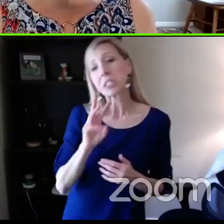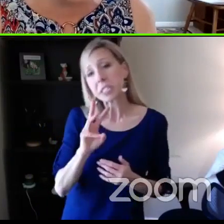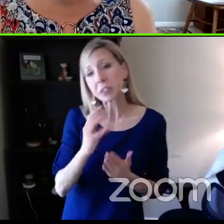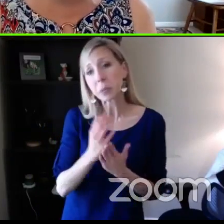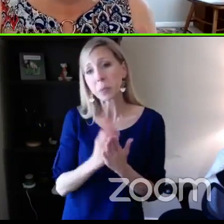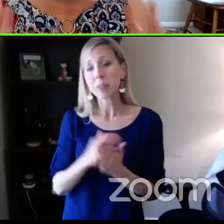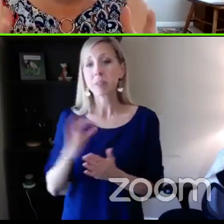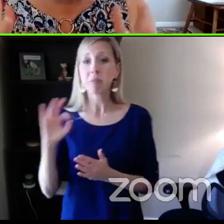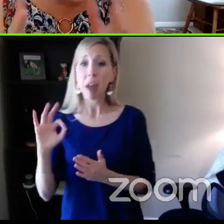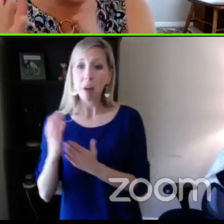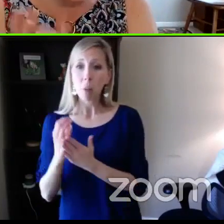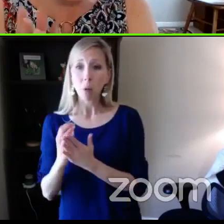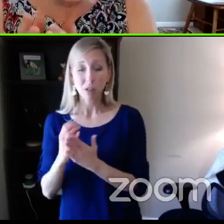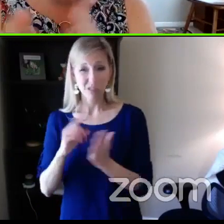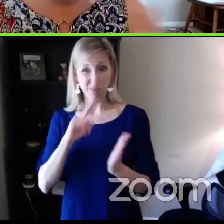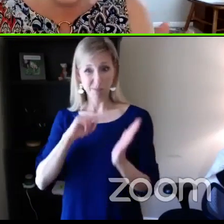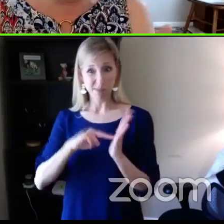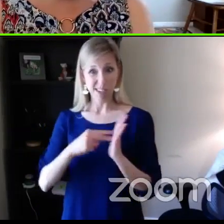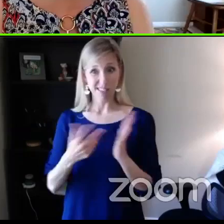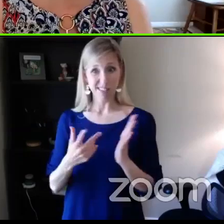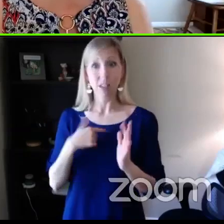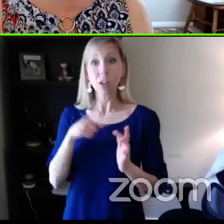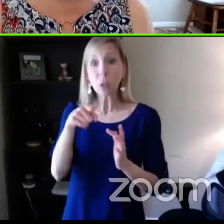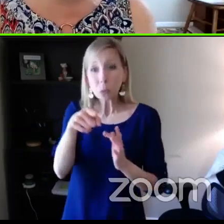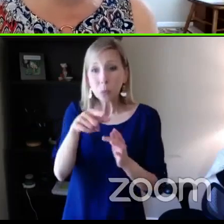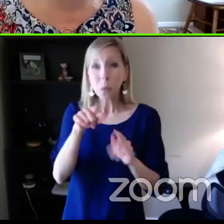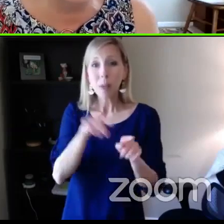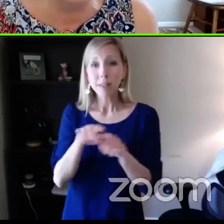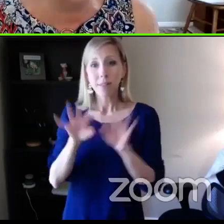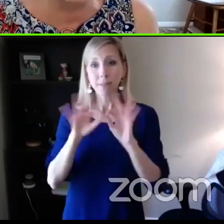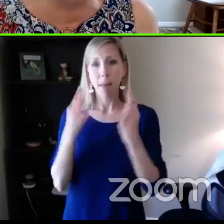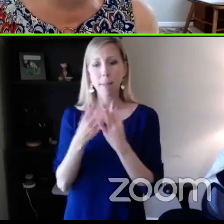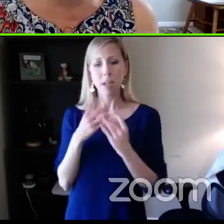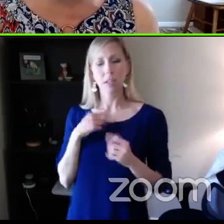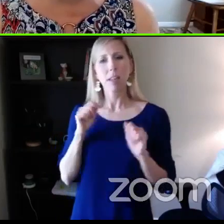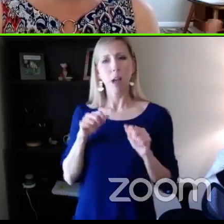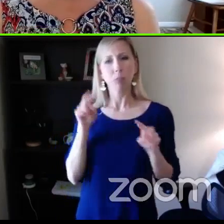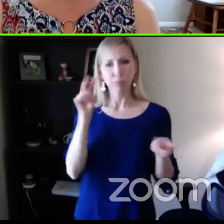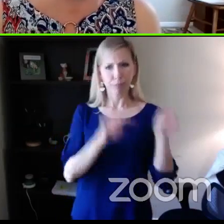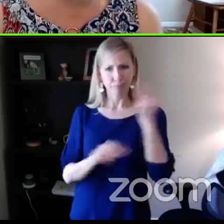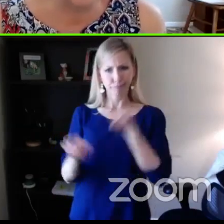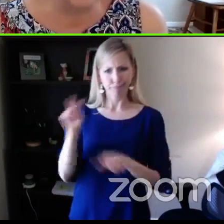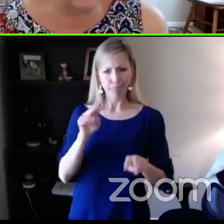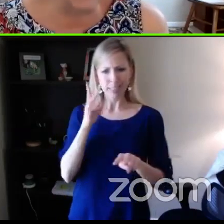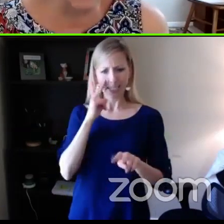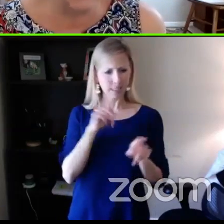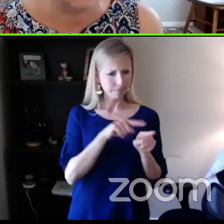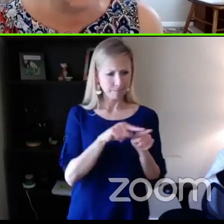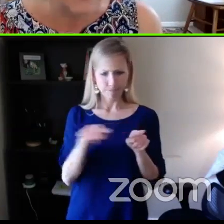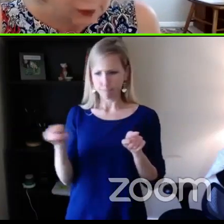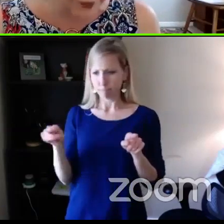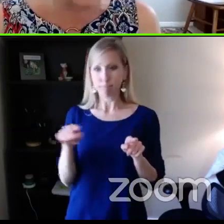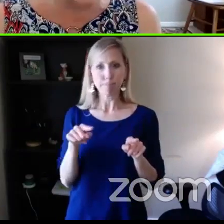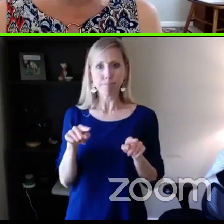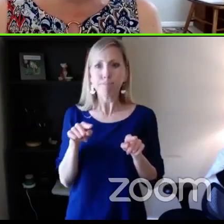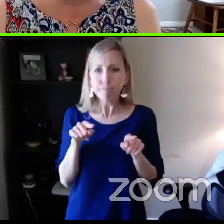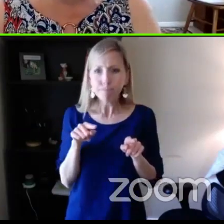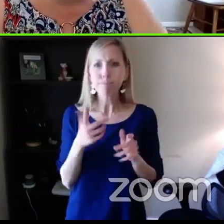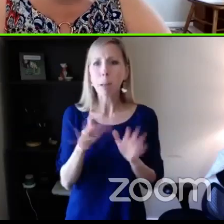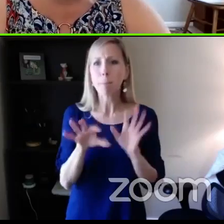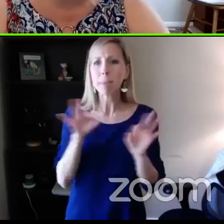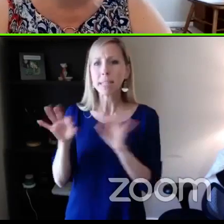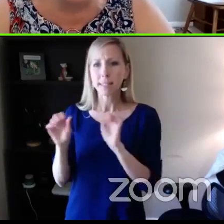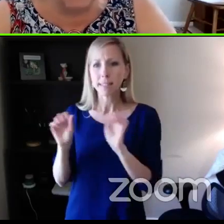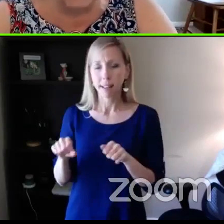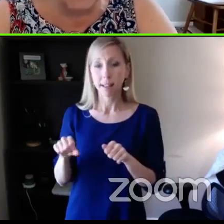a family, I mean, you can just say, all right, hey, these three look really good. And mm-hmm. by golly, I have 3 whole months to view them. And